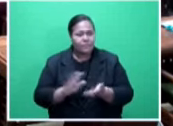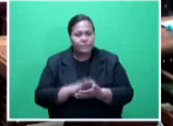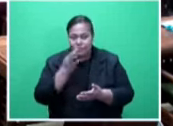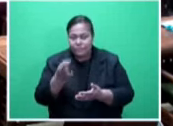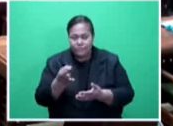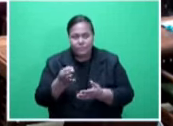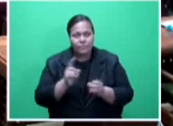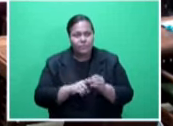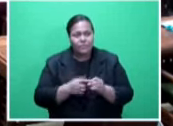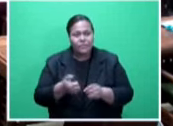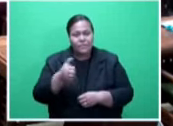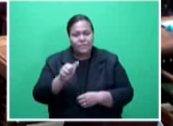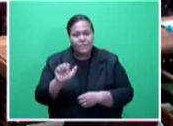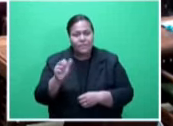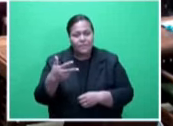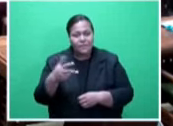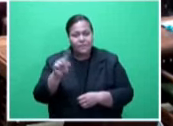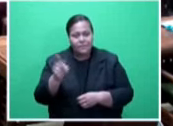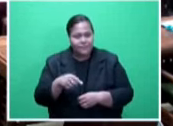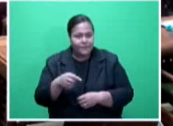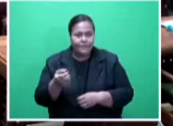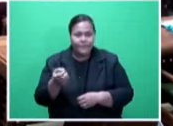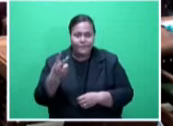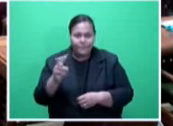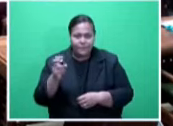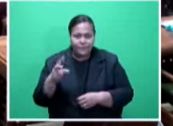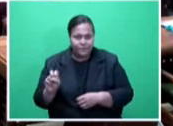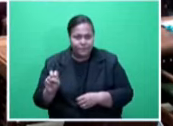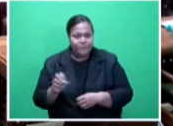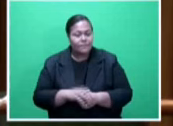68/2020. You have the floor, ma'am. Thank you, Mr. Speaker,